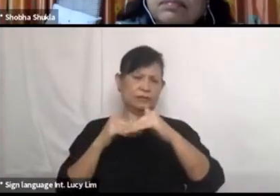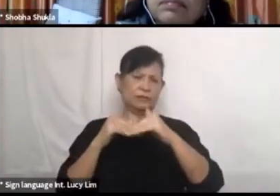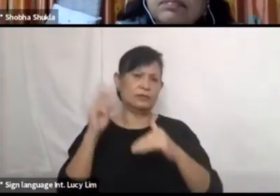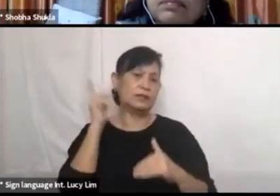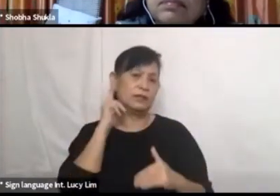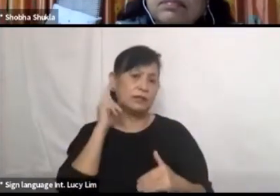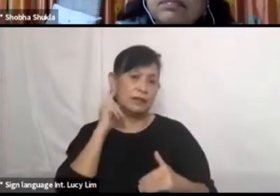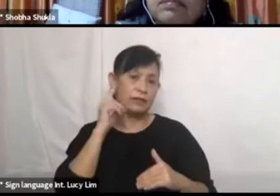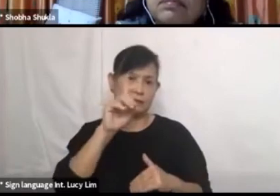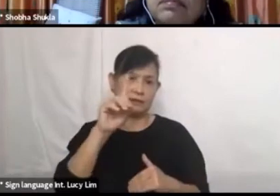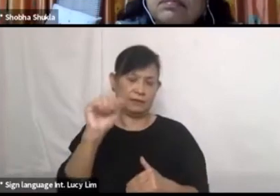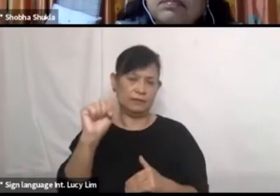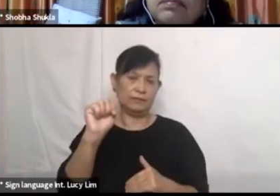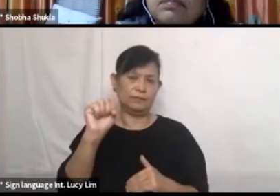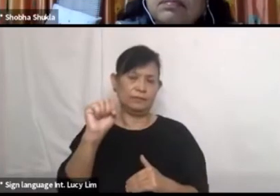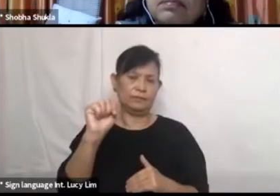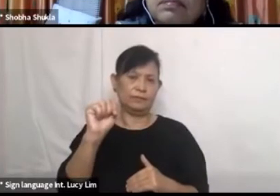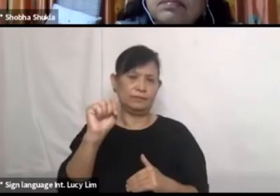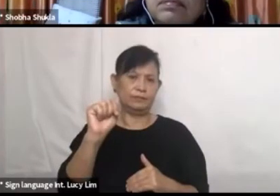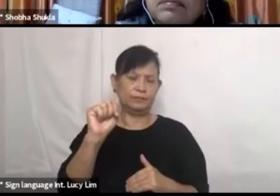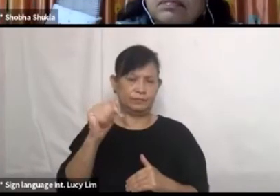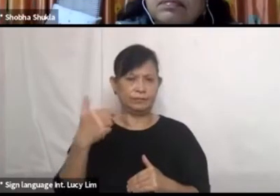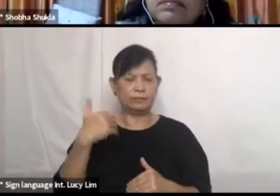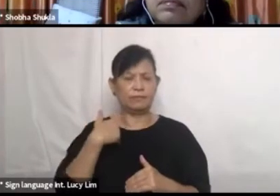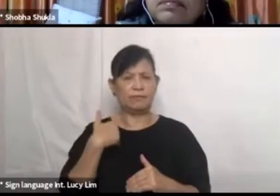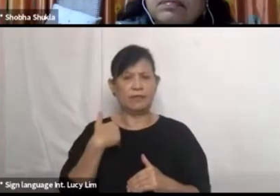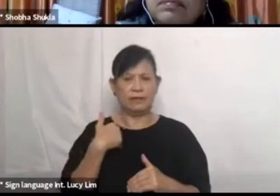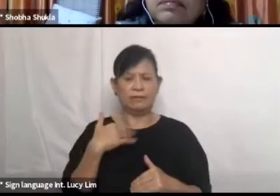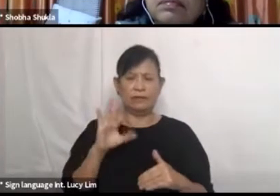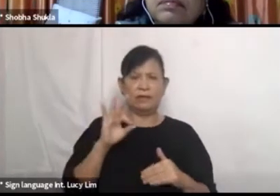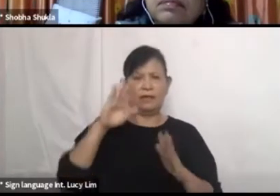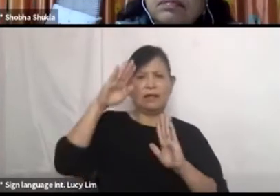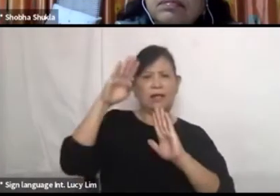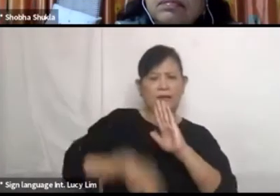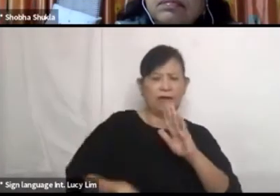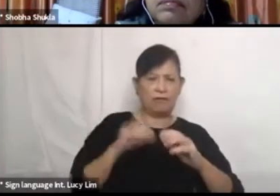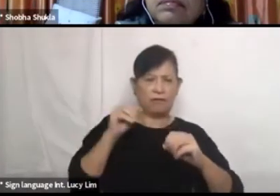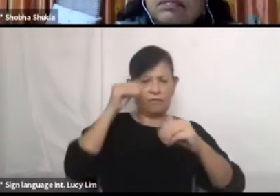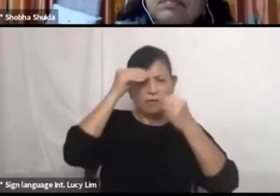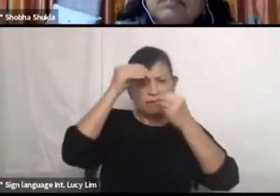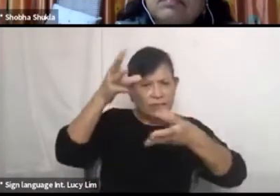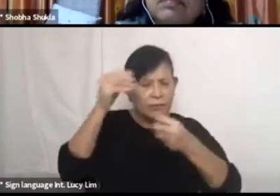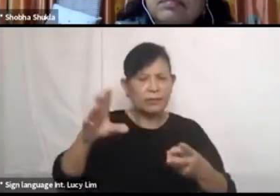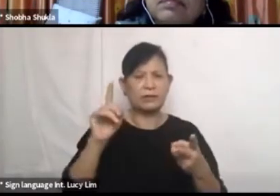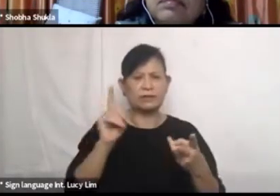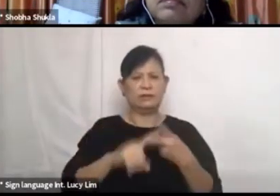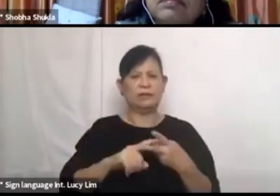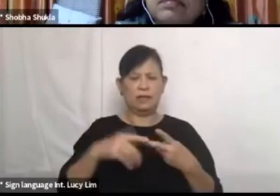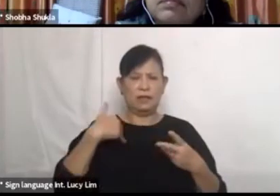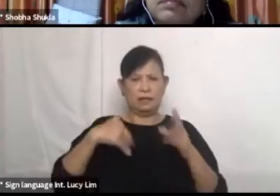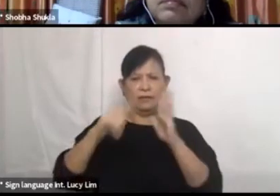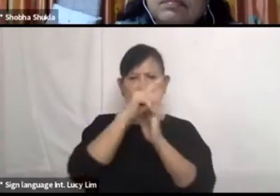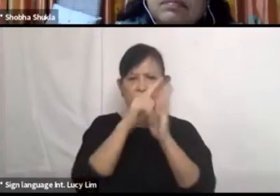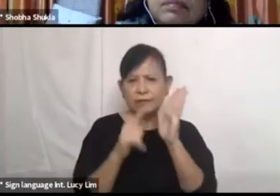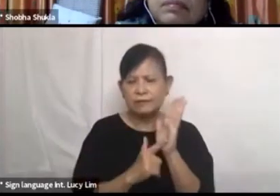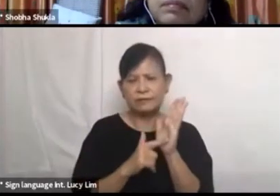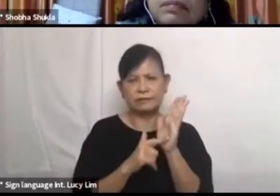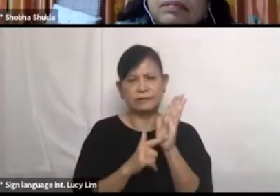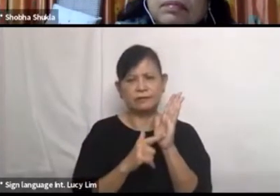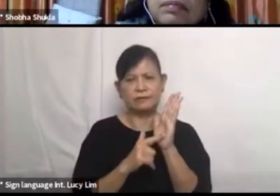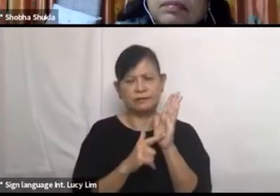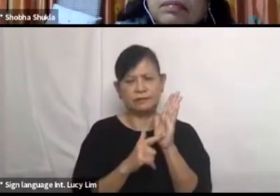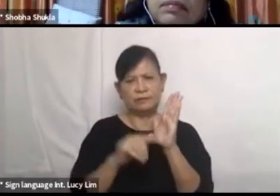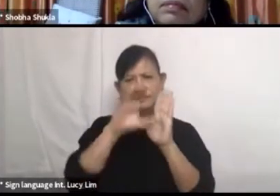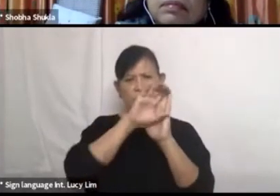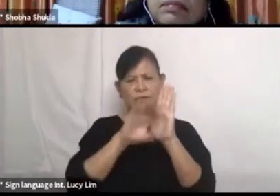because you know, they have lack of access to information already, and then if there's a legal provision from the constitution